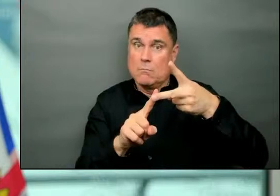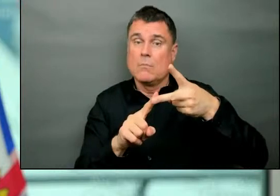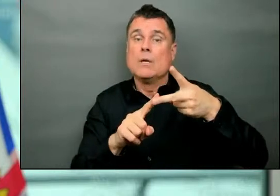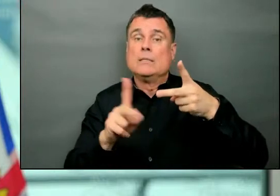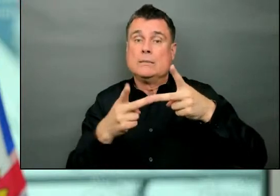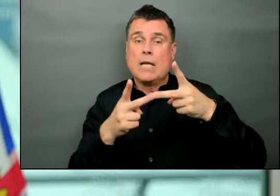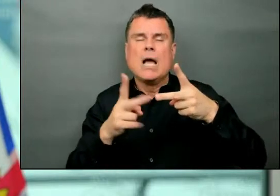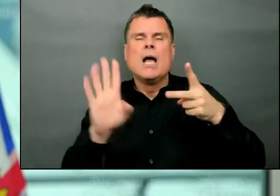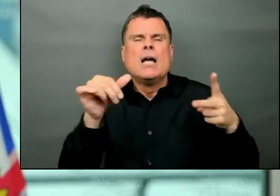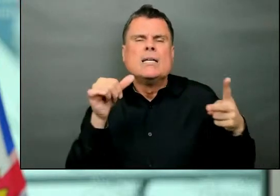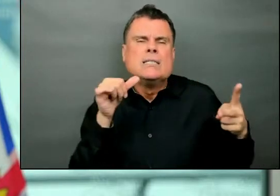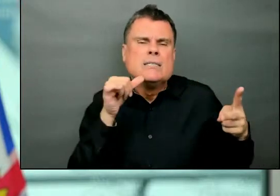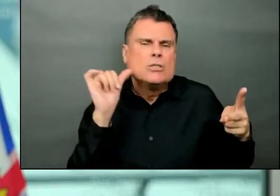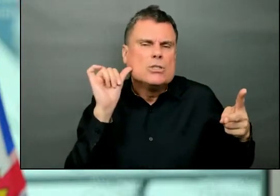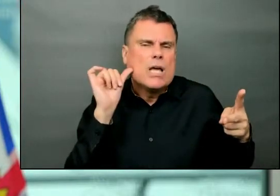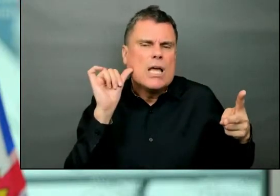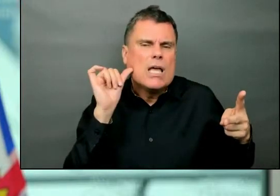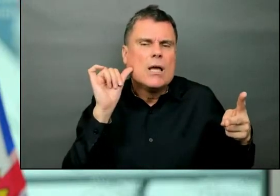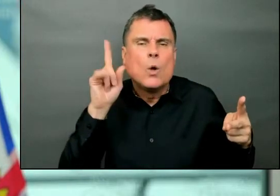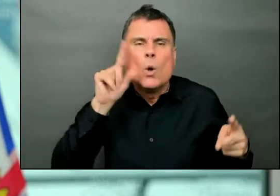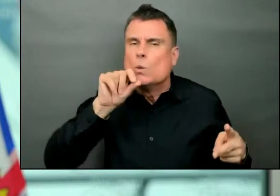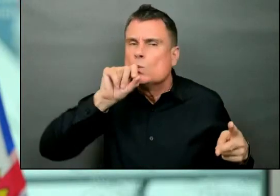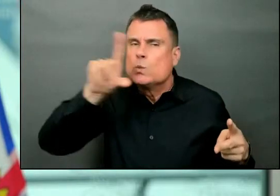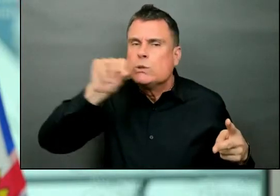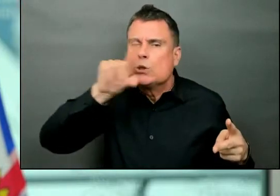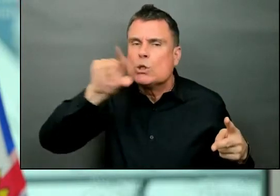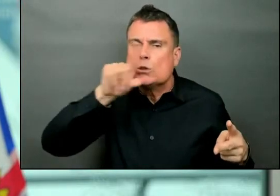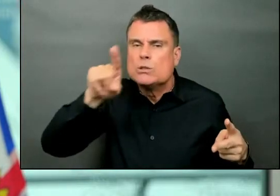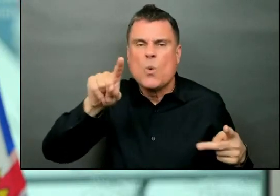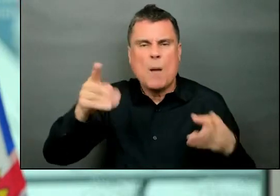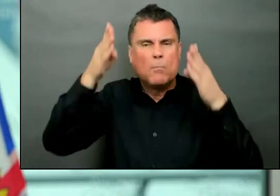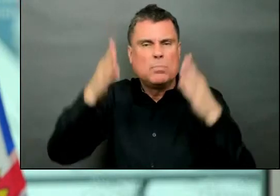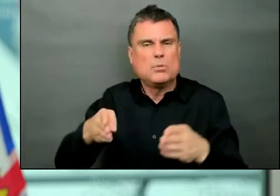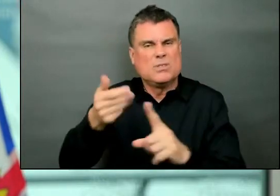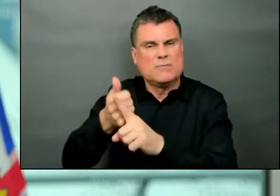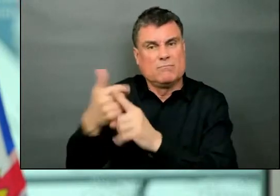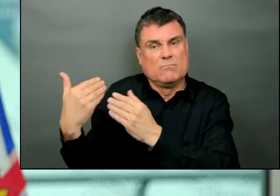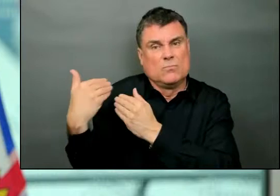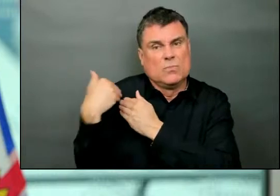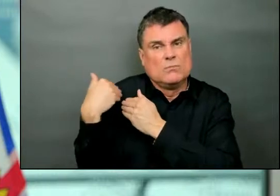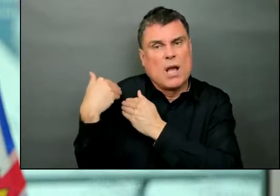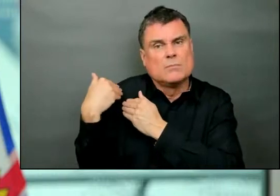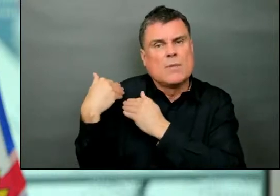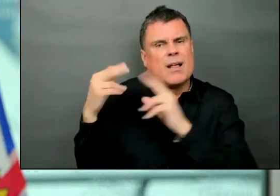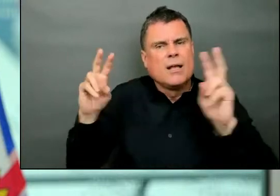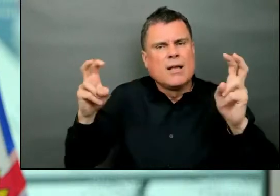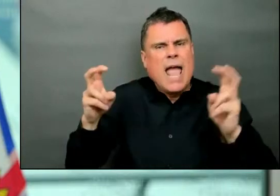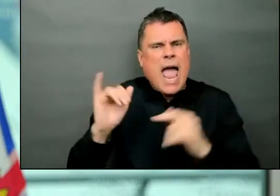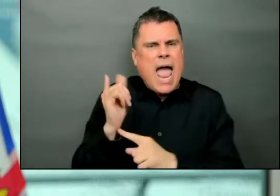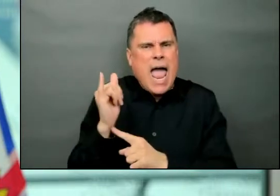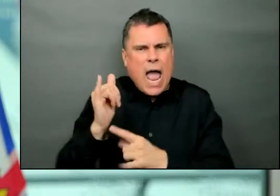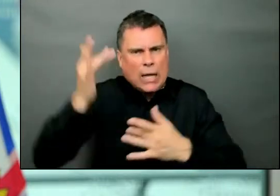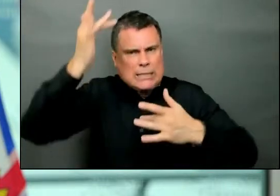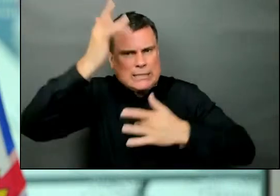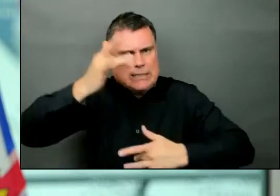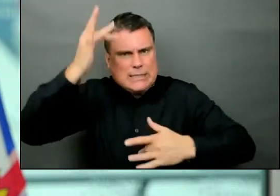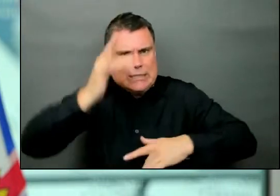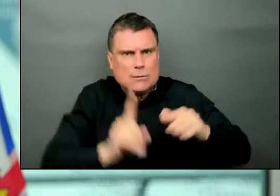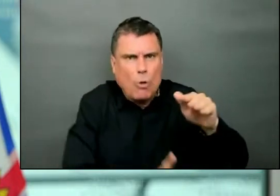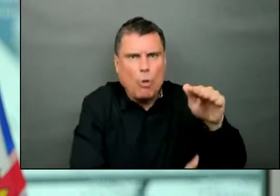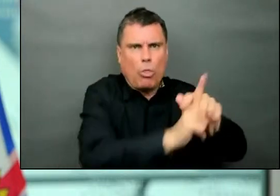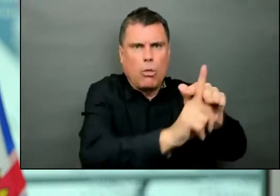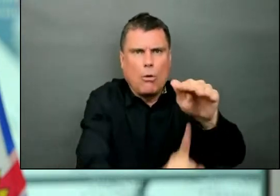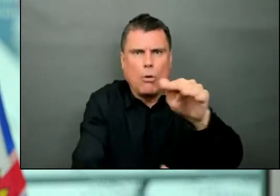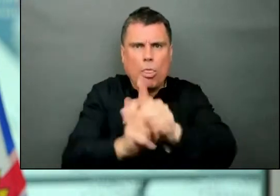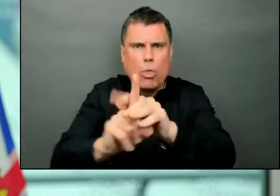compared BC to Florida in terms of its mask mandate, and I was just looking for your reaction to that. Compared